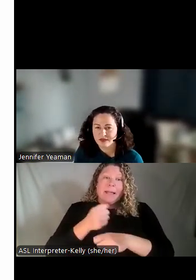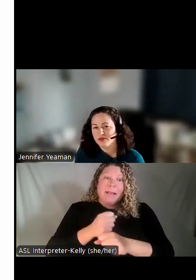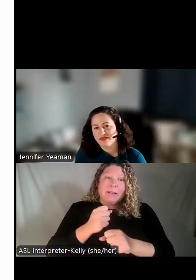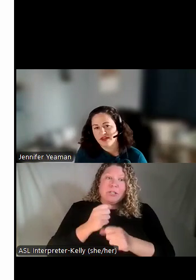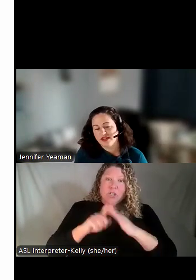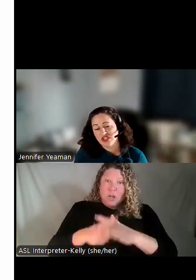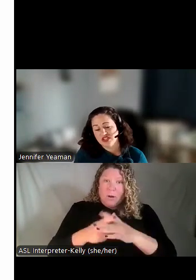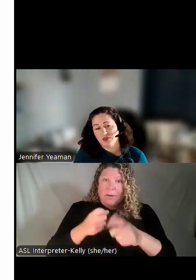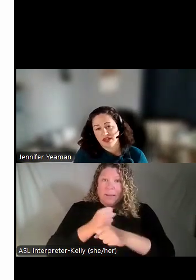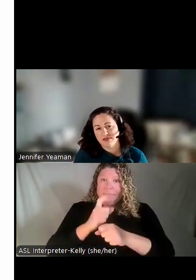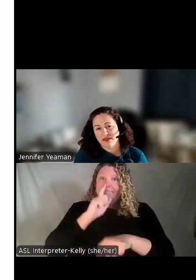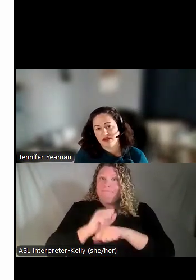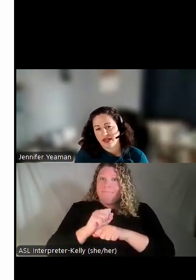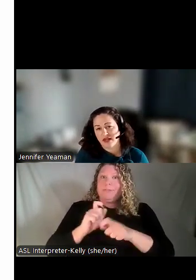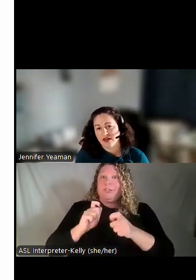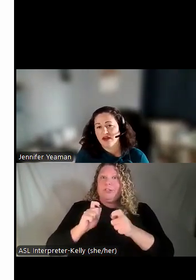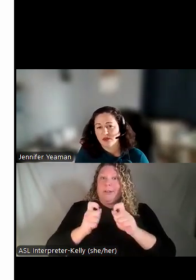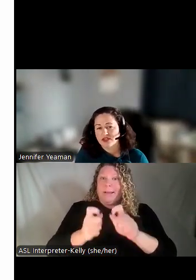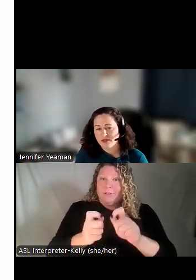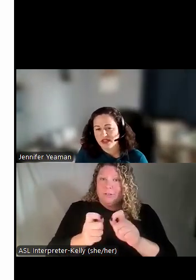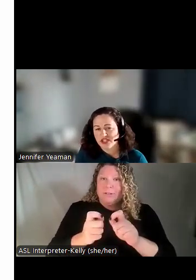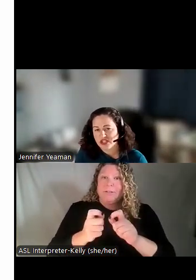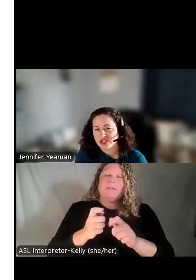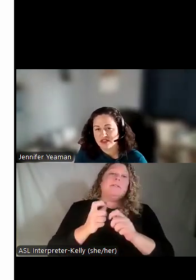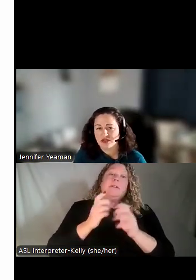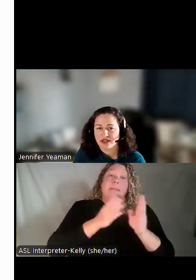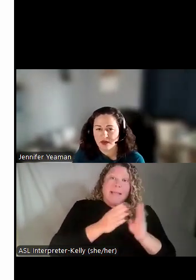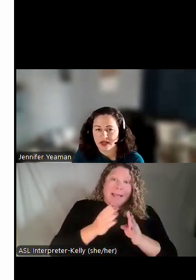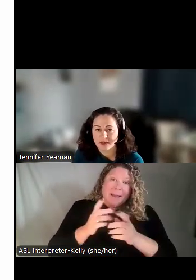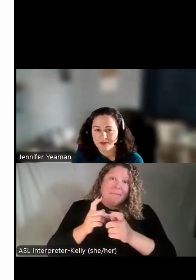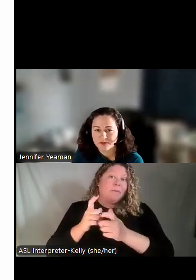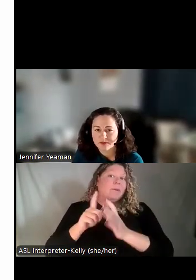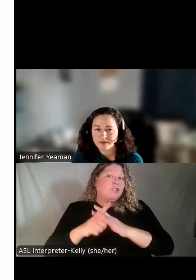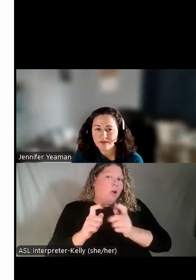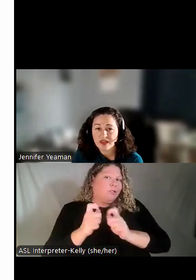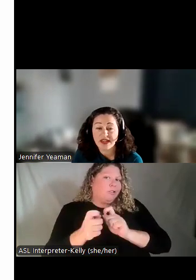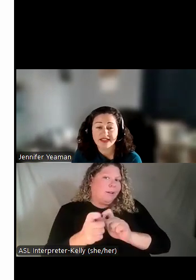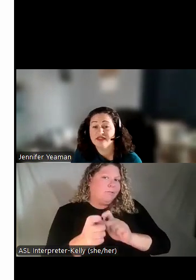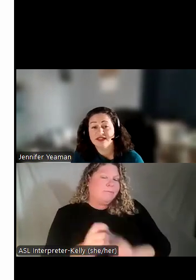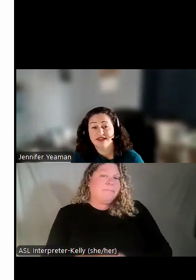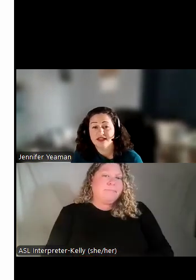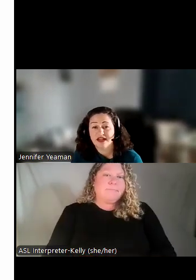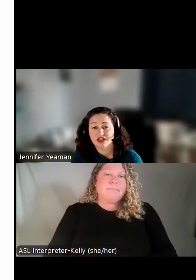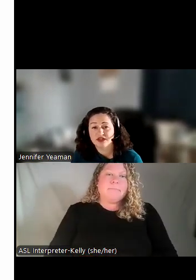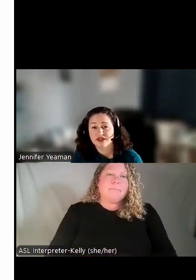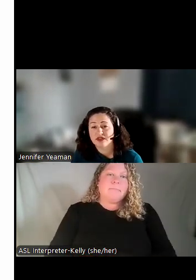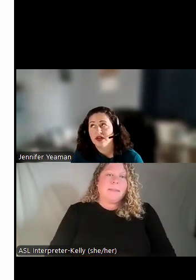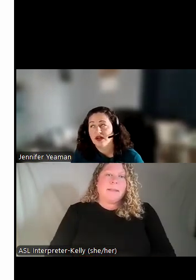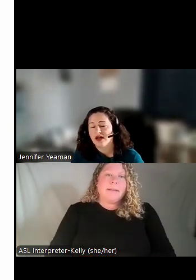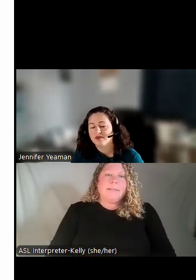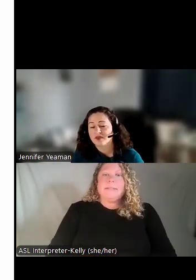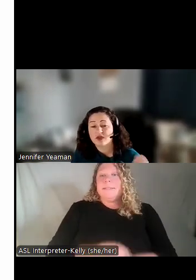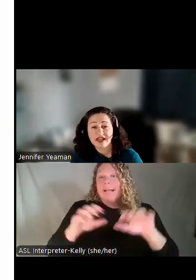in a process improvement event, it's just not a plan to make a plan. We start making changes during that week. Activities in this stage